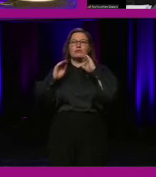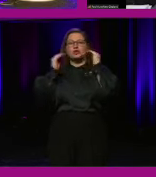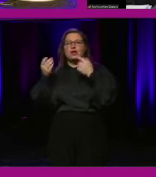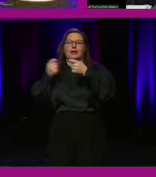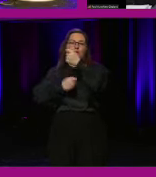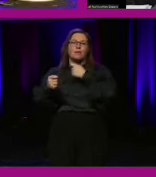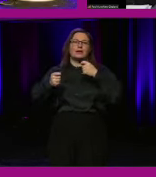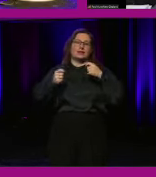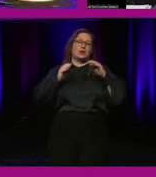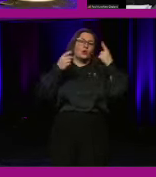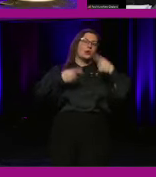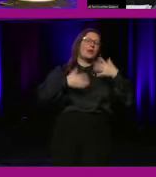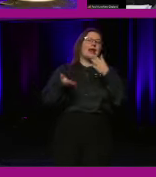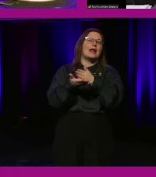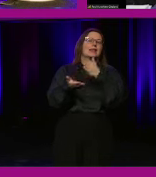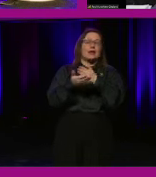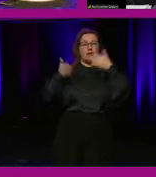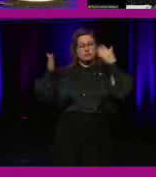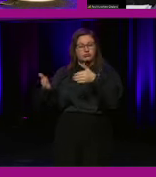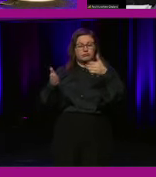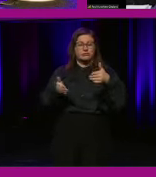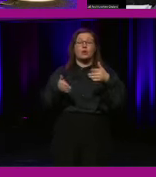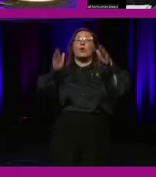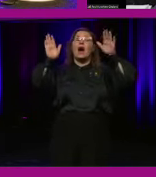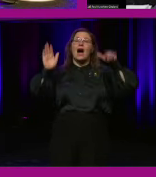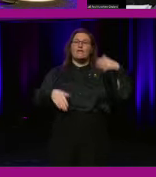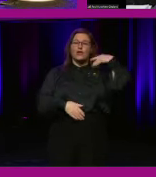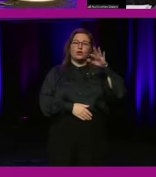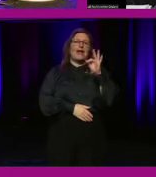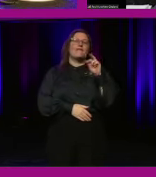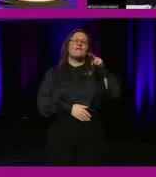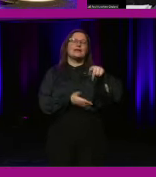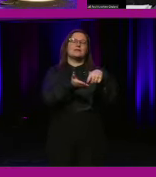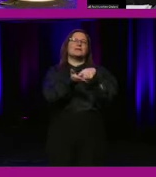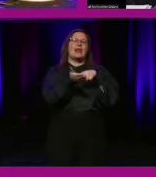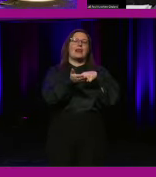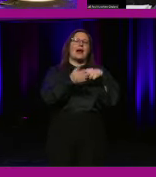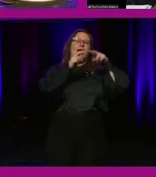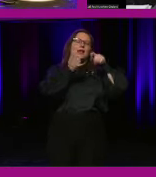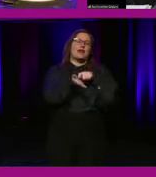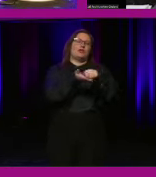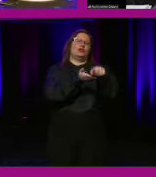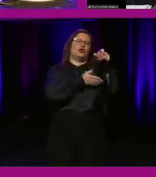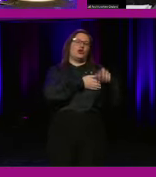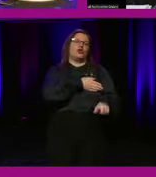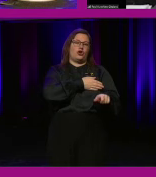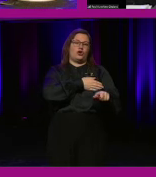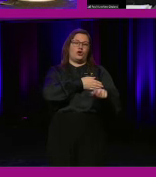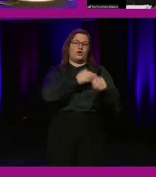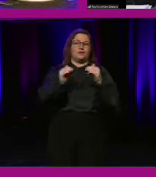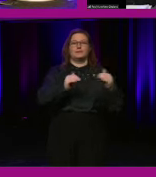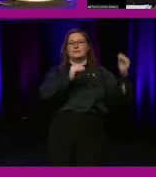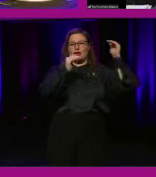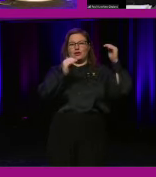cultural rights, and has, among other things, served as the UN Special Rapporteur on the right to the highest attainable standard of